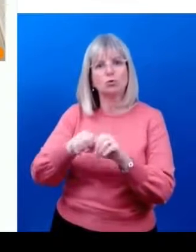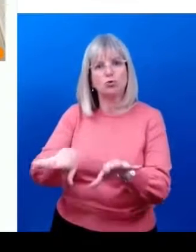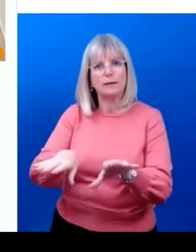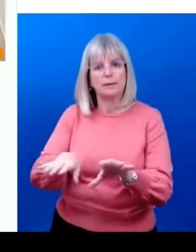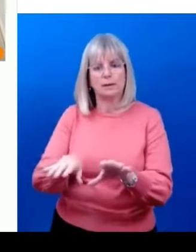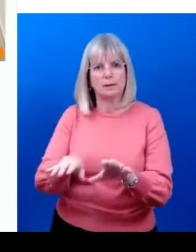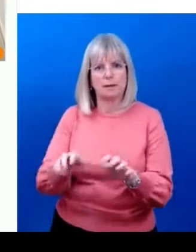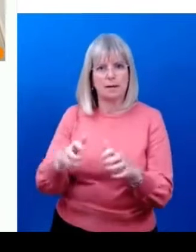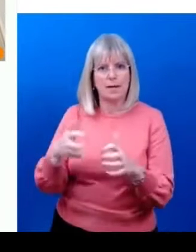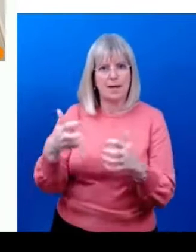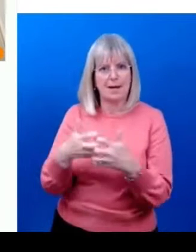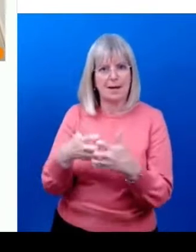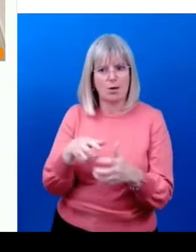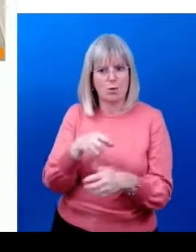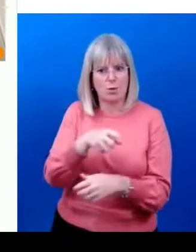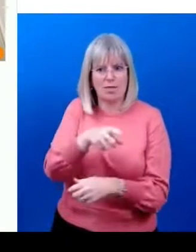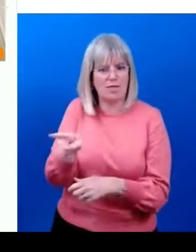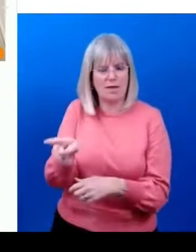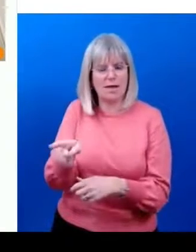allow